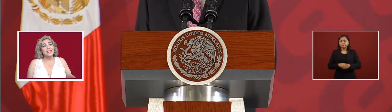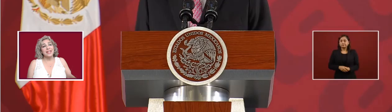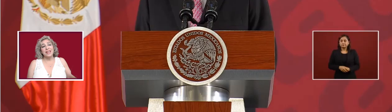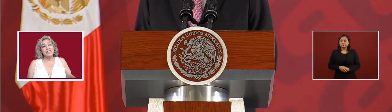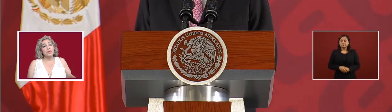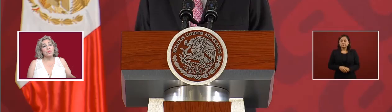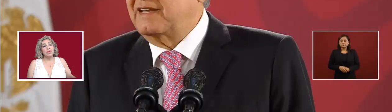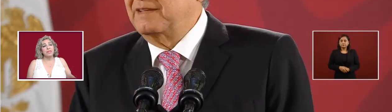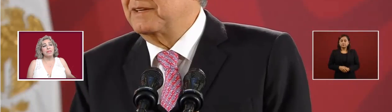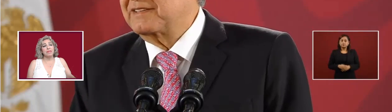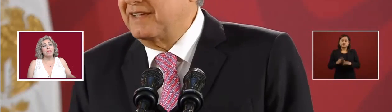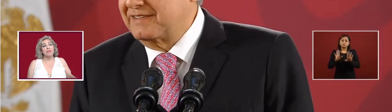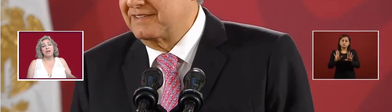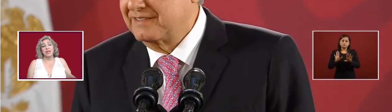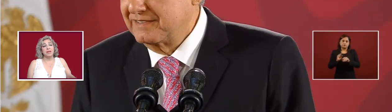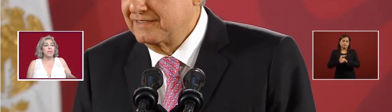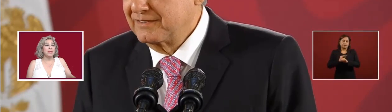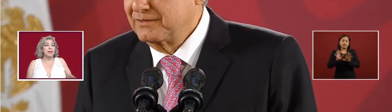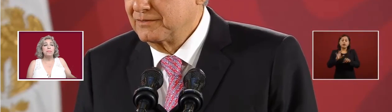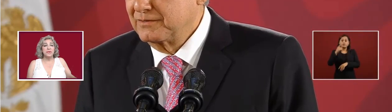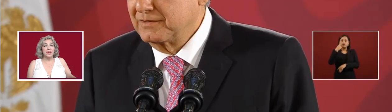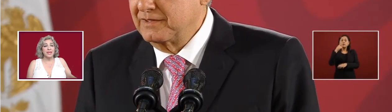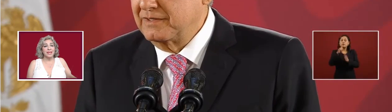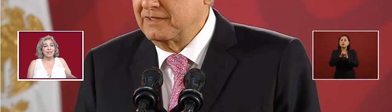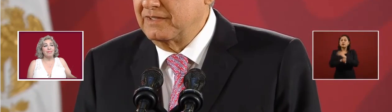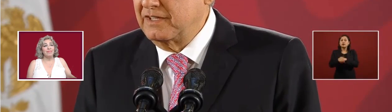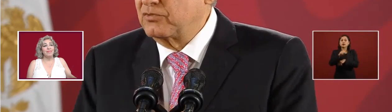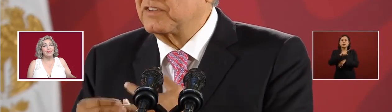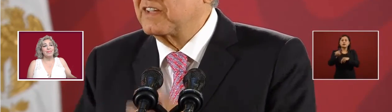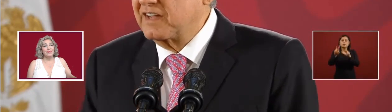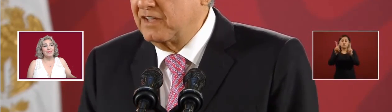and, it's not even worth, talking about liberty.